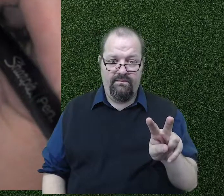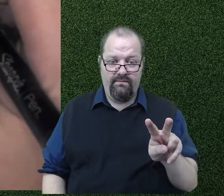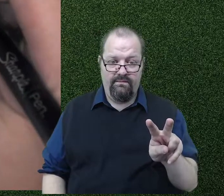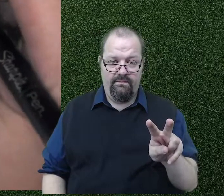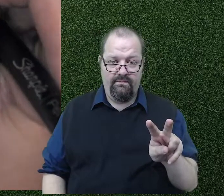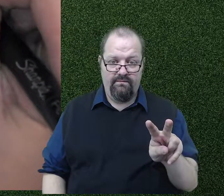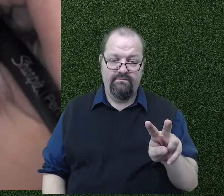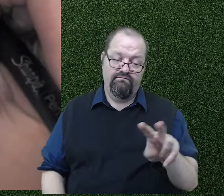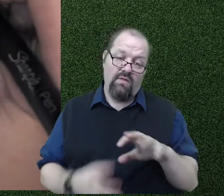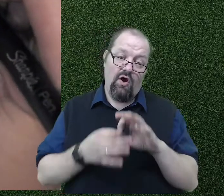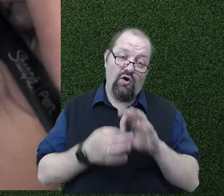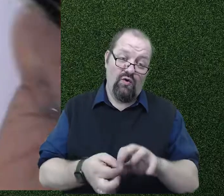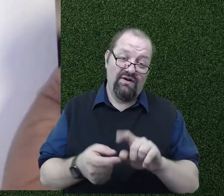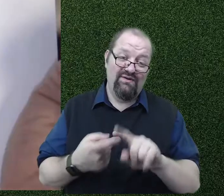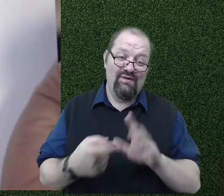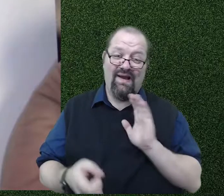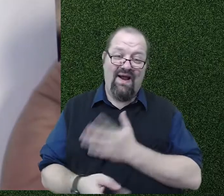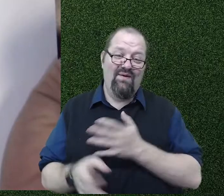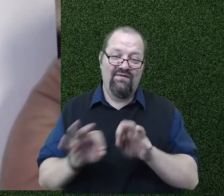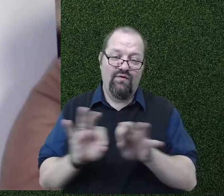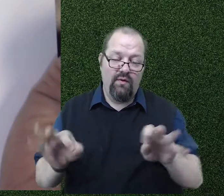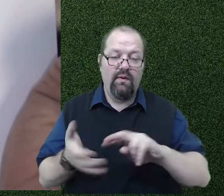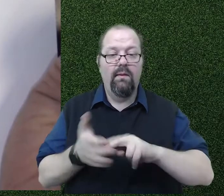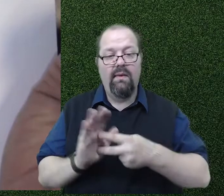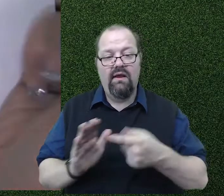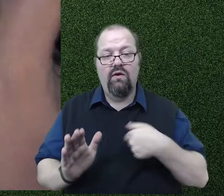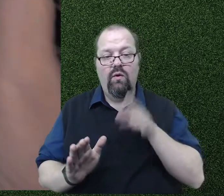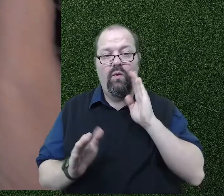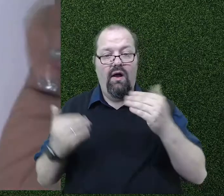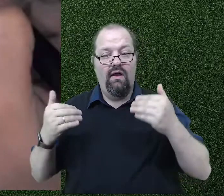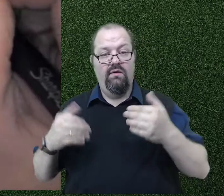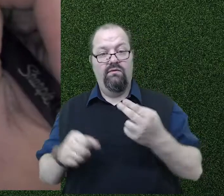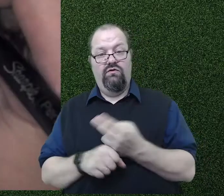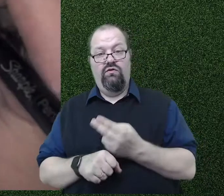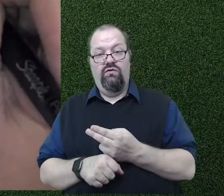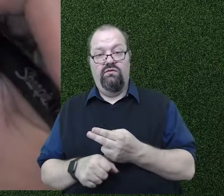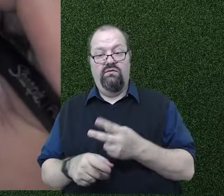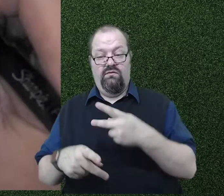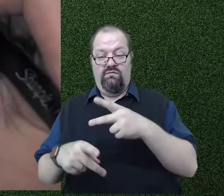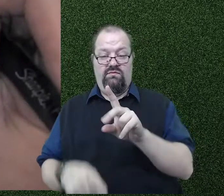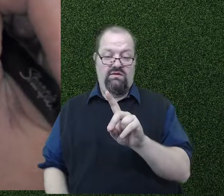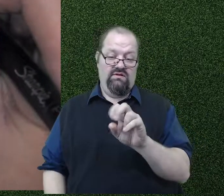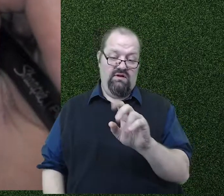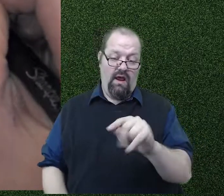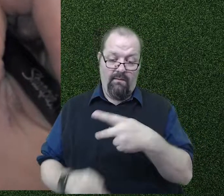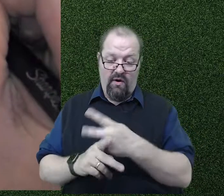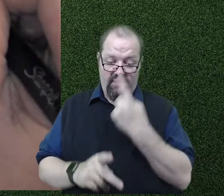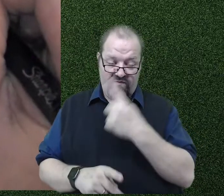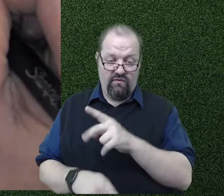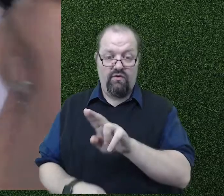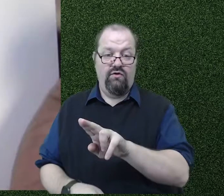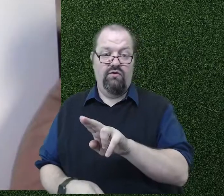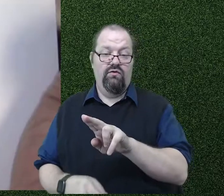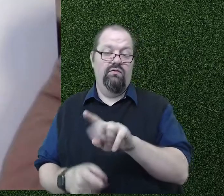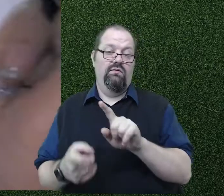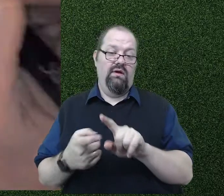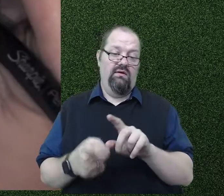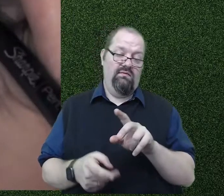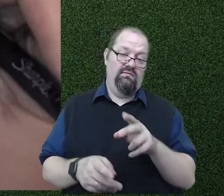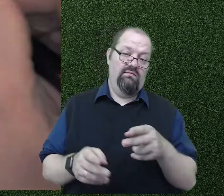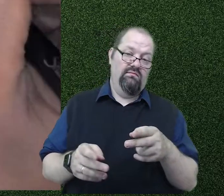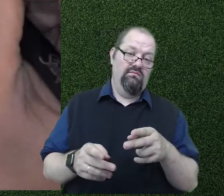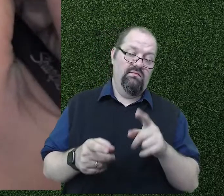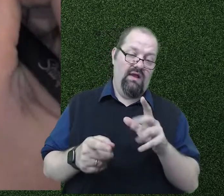according to my formula, I can take the dot product of u and v, which I just found, divide that by the length of v